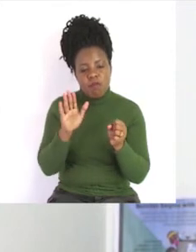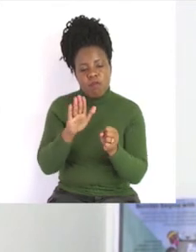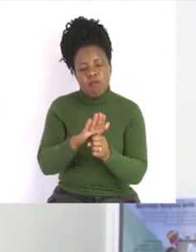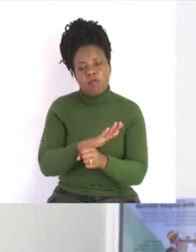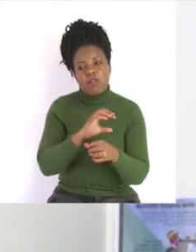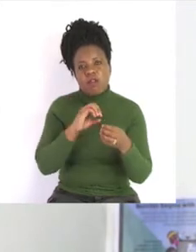53.